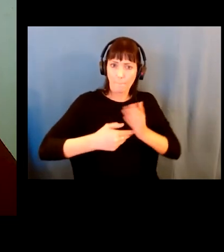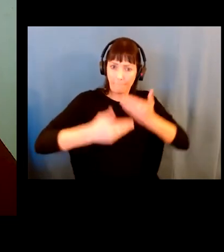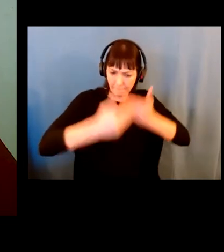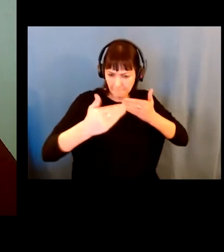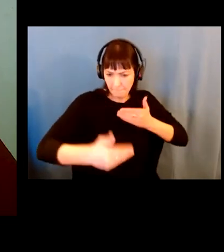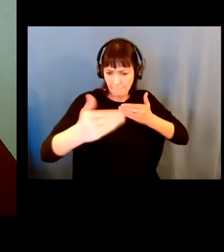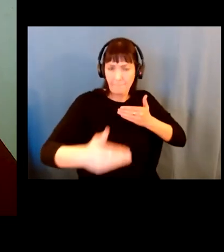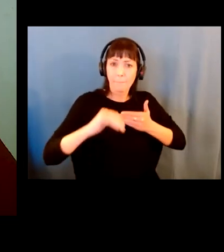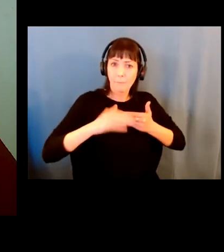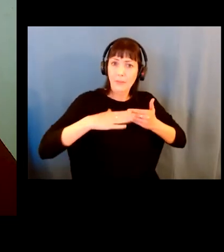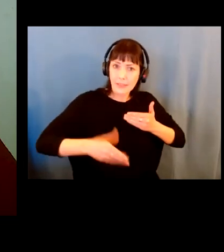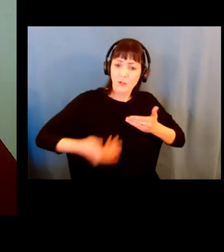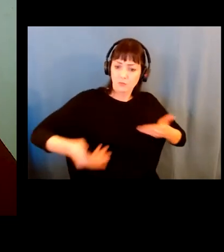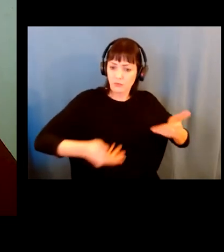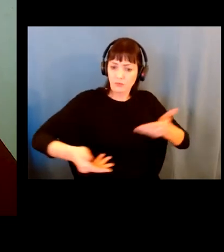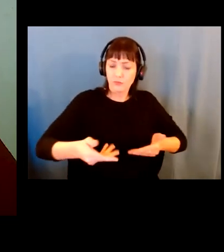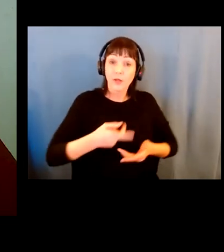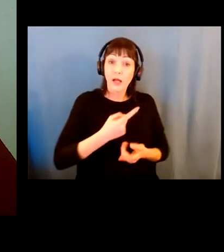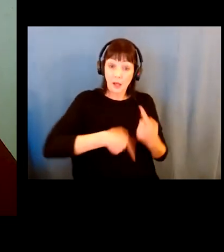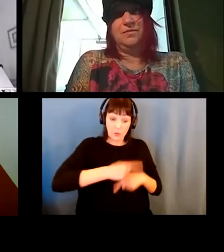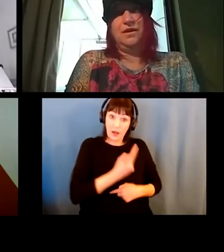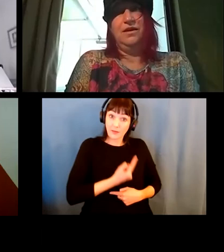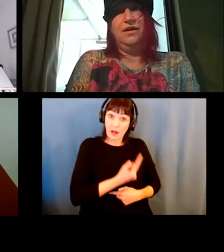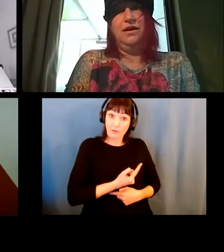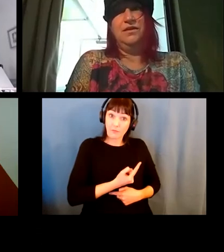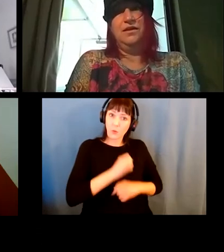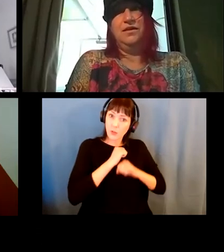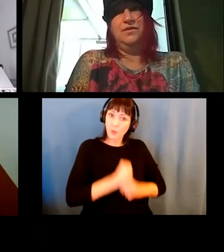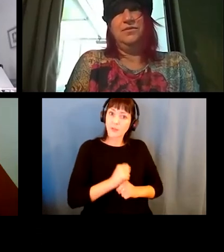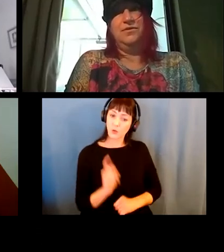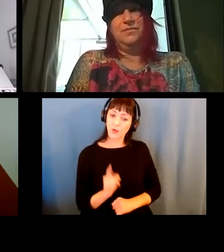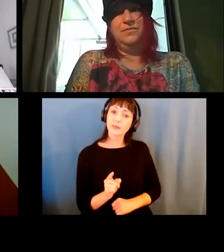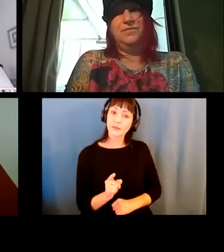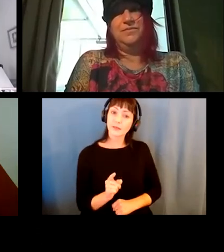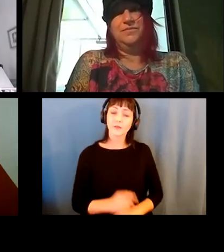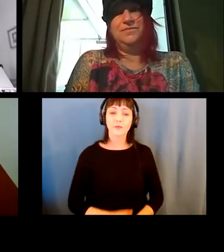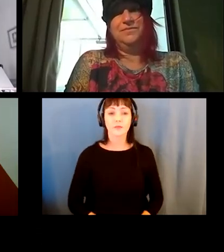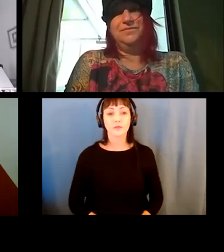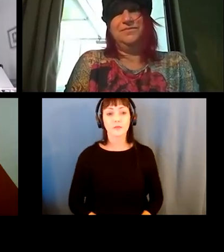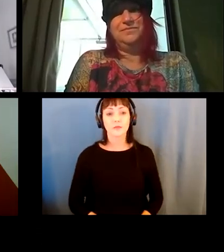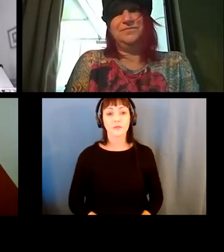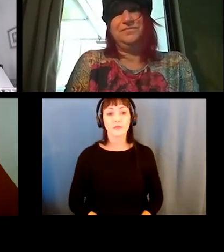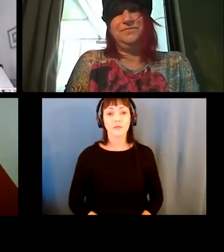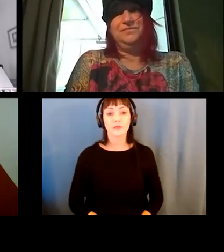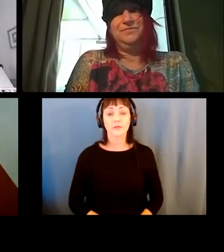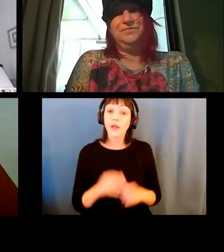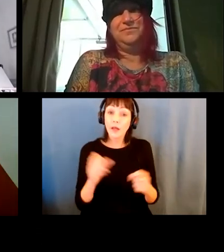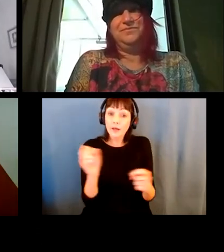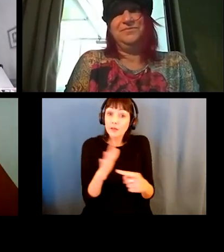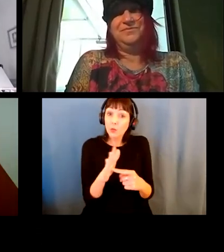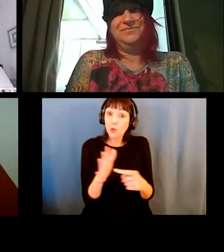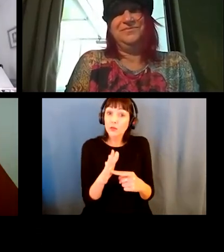really important. And that's something that we're committing to as well. And that's a really important point for me, because, you know, when